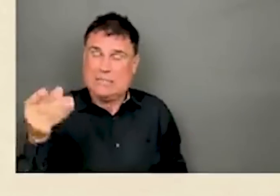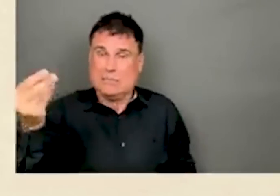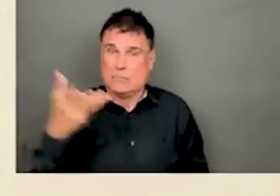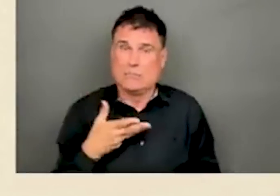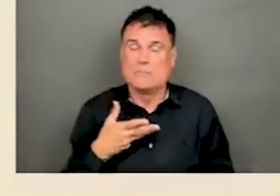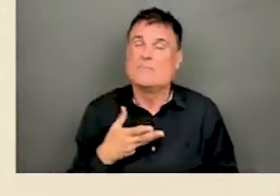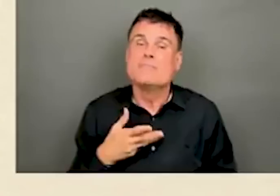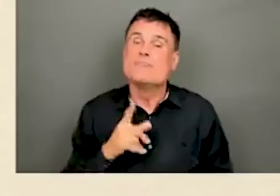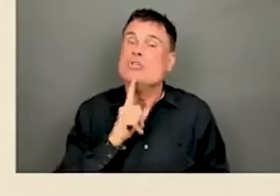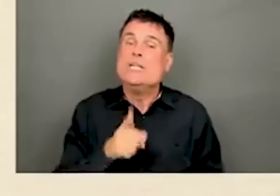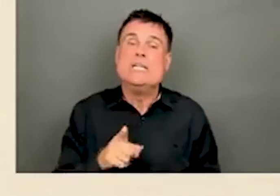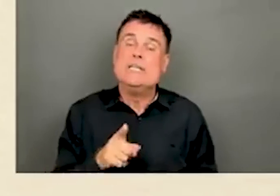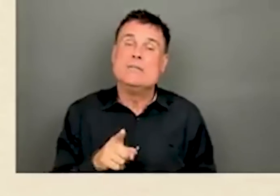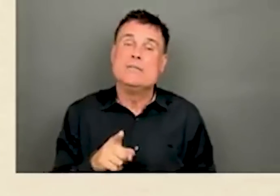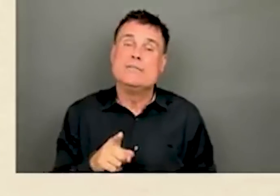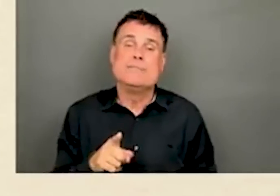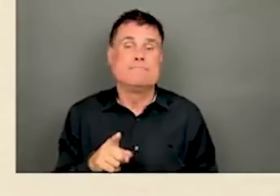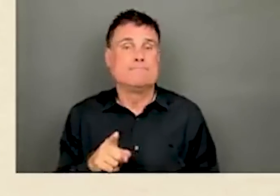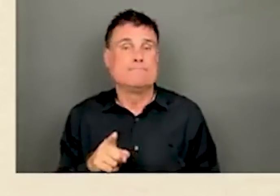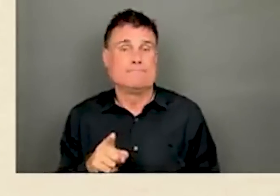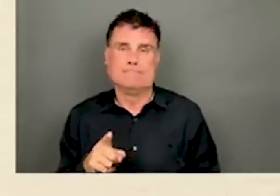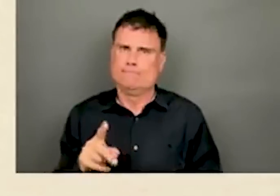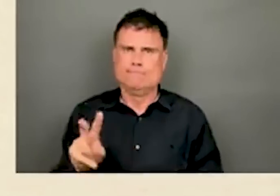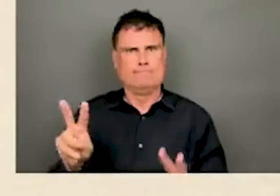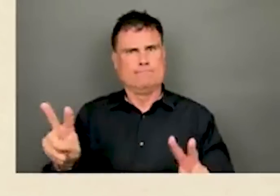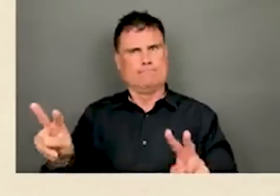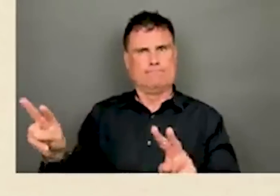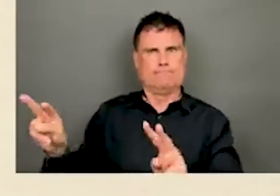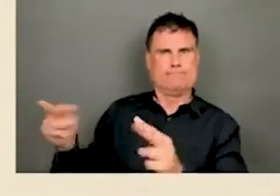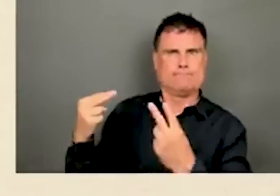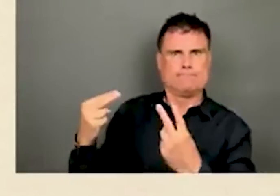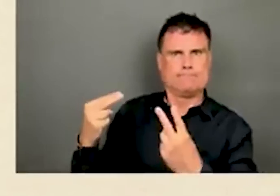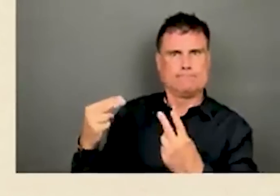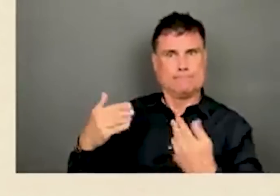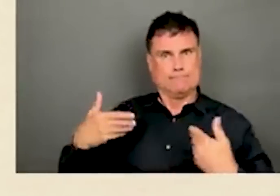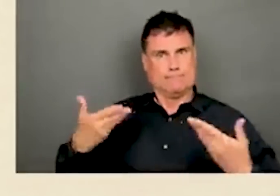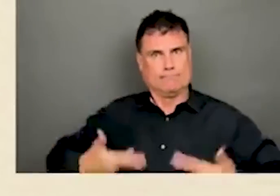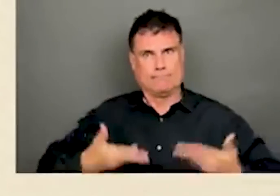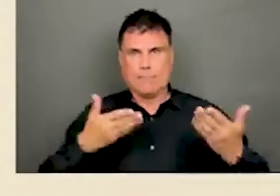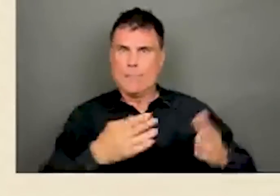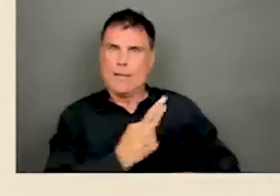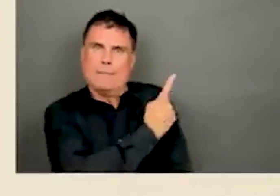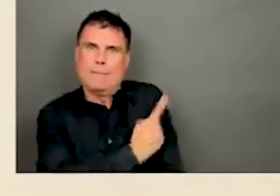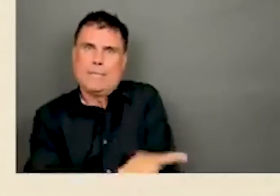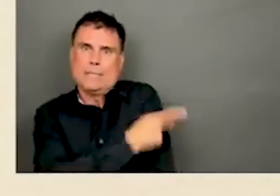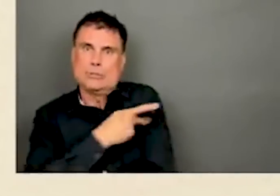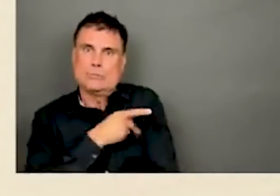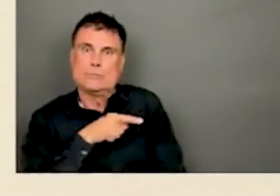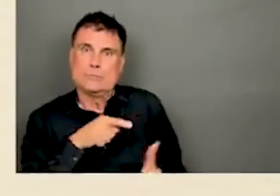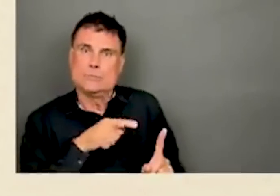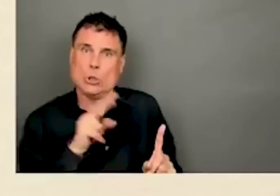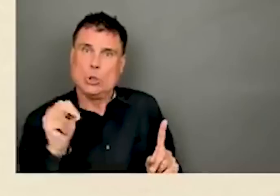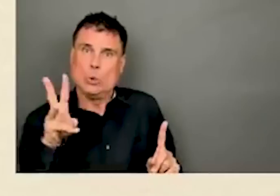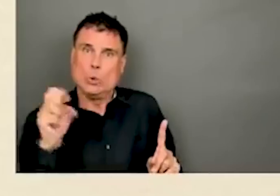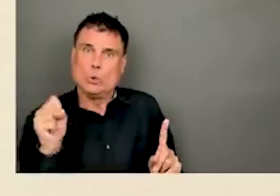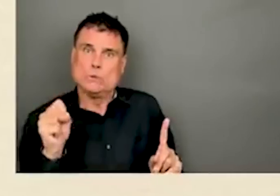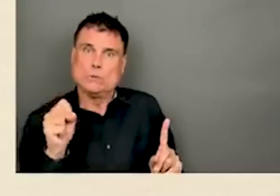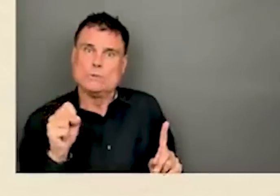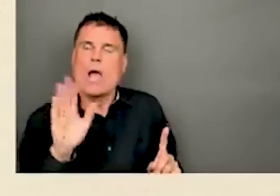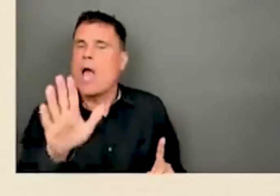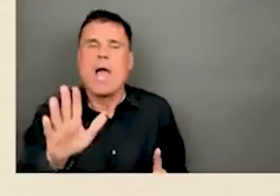your patients on the evening news, and he wanted to assure me and British Columbians that he's not billing for watching the news. But he said that I look good,